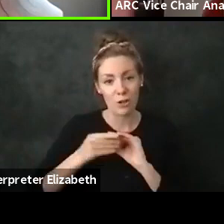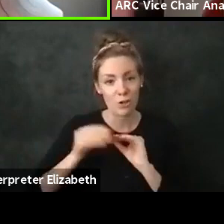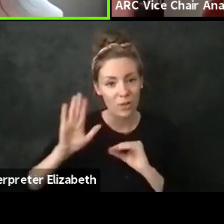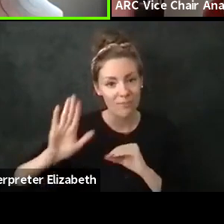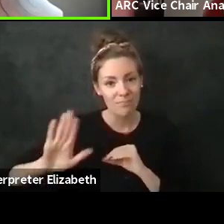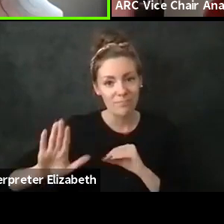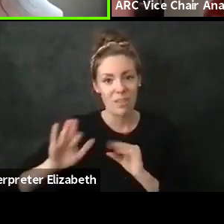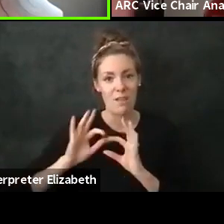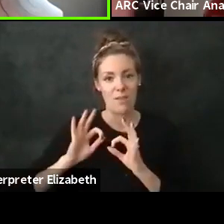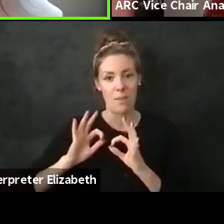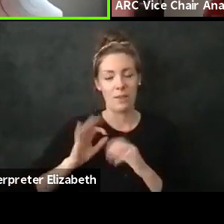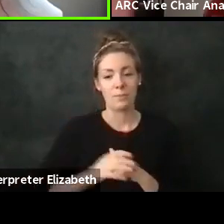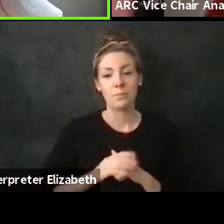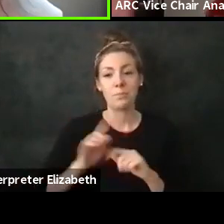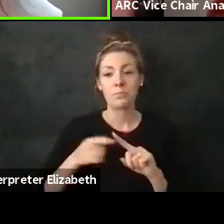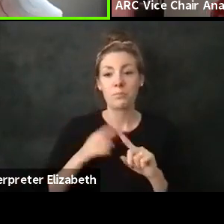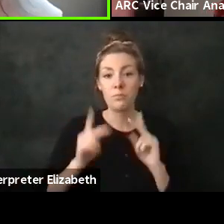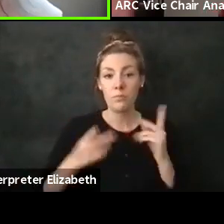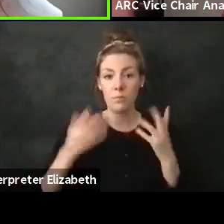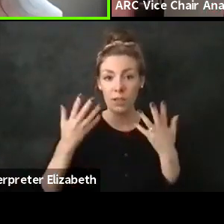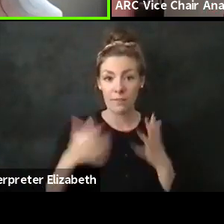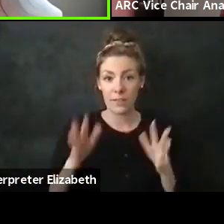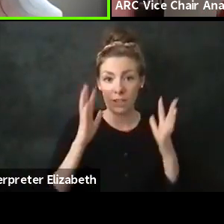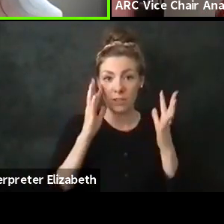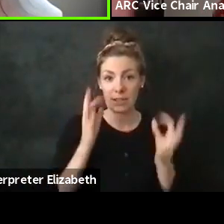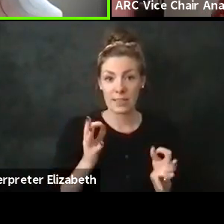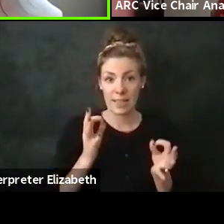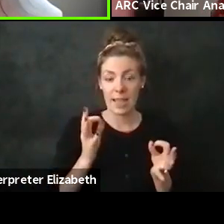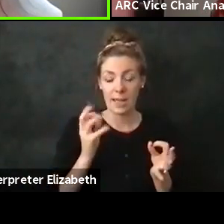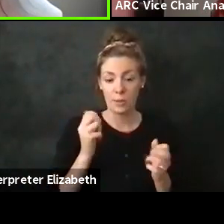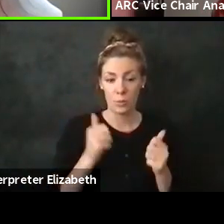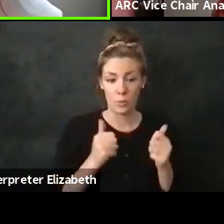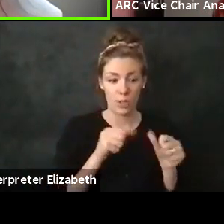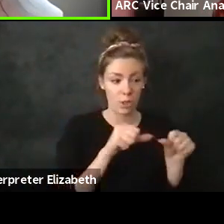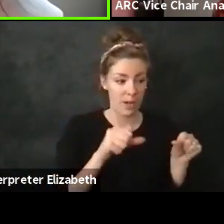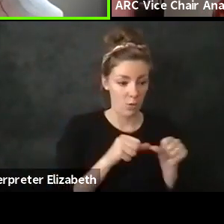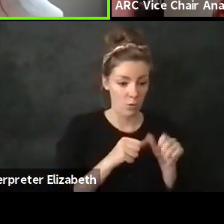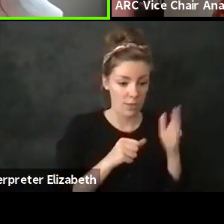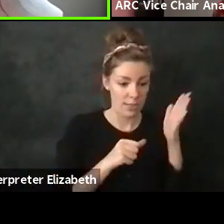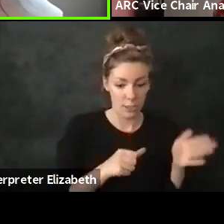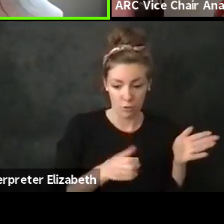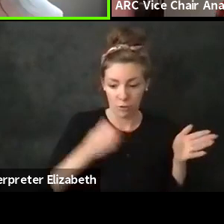we get people defining the geographic boundaries of certain communities,